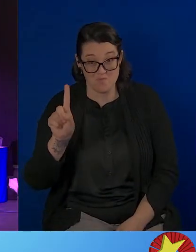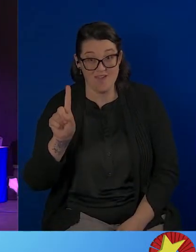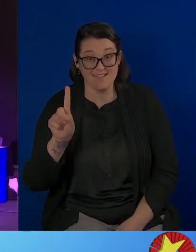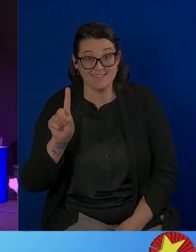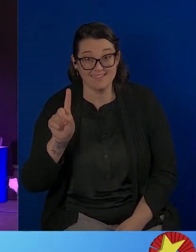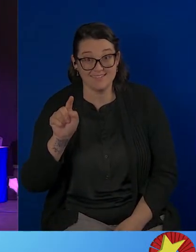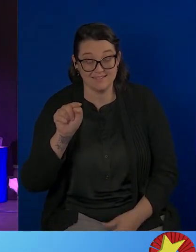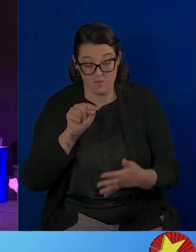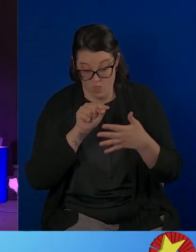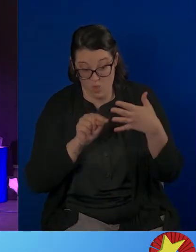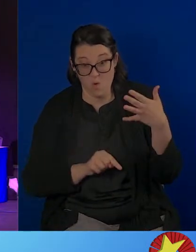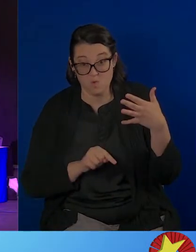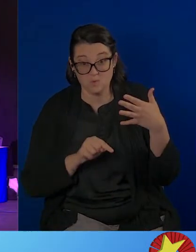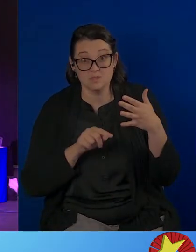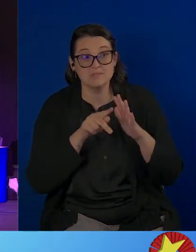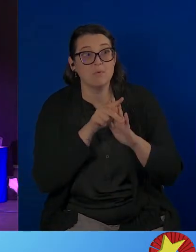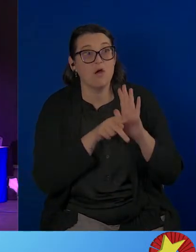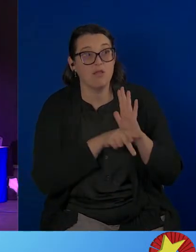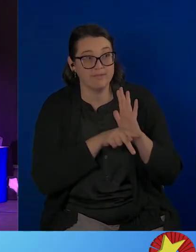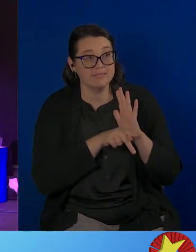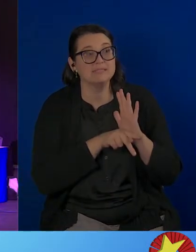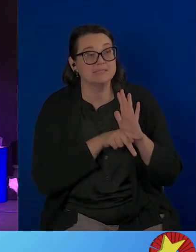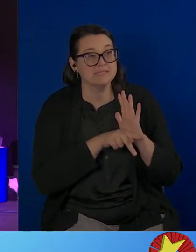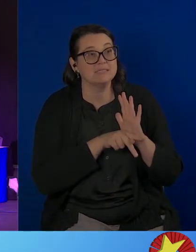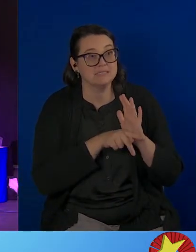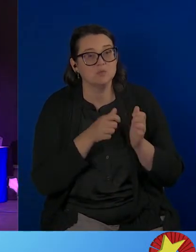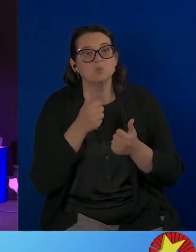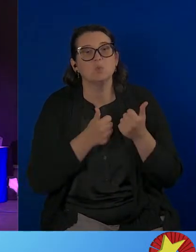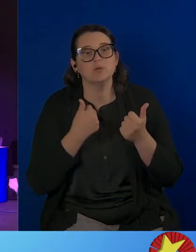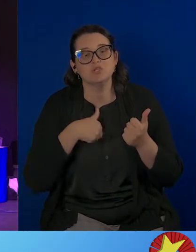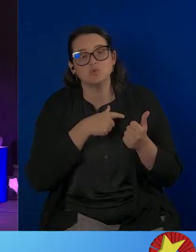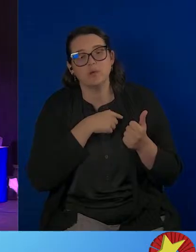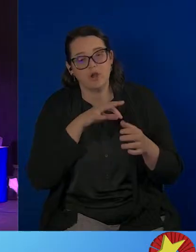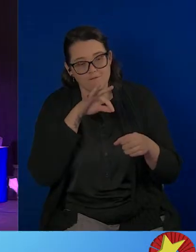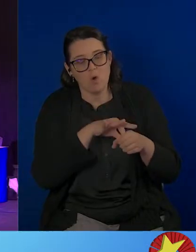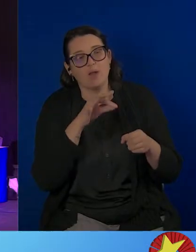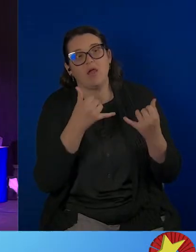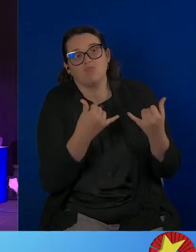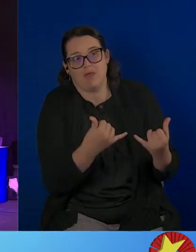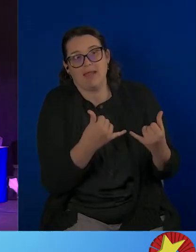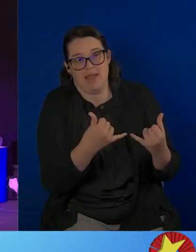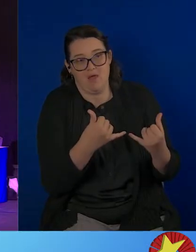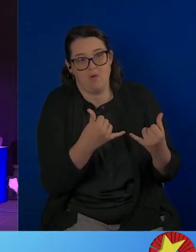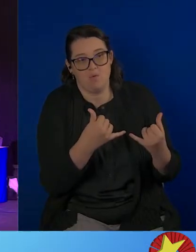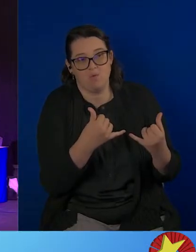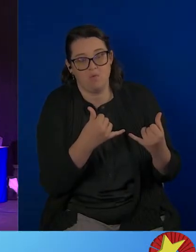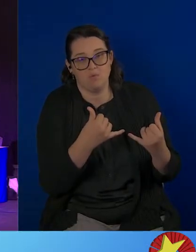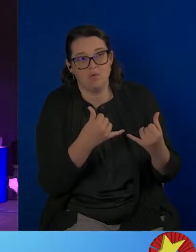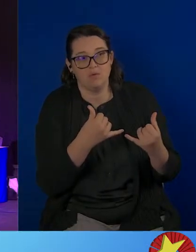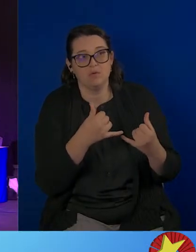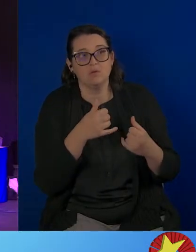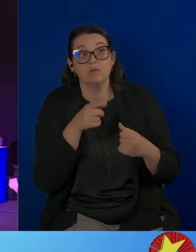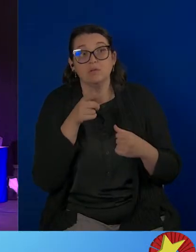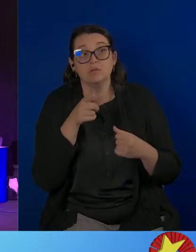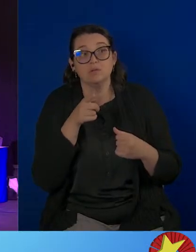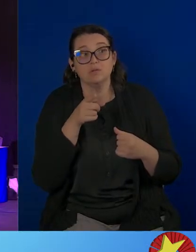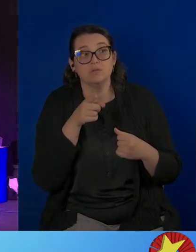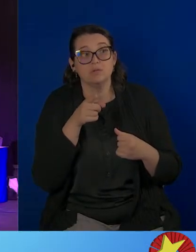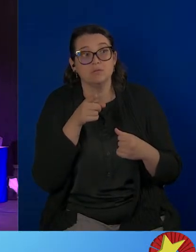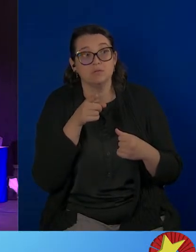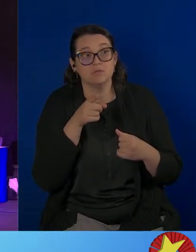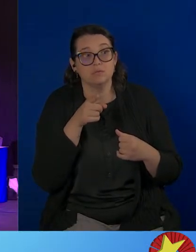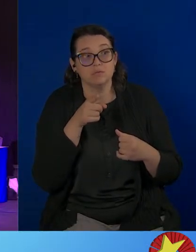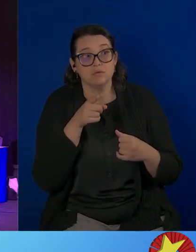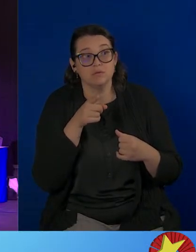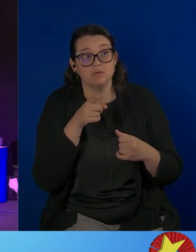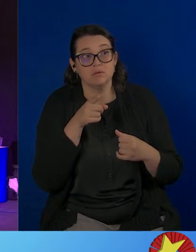policies listed under 2.1 are the ones that we are specifically voting on right now. You have to address 7.1 and when we come to